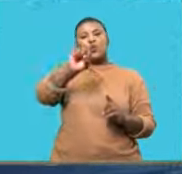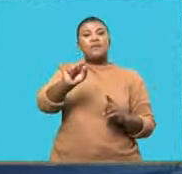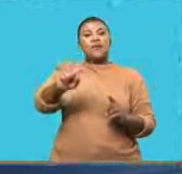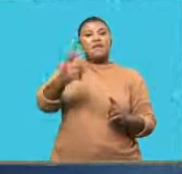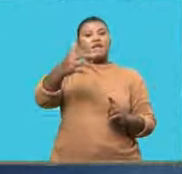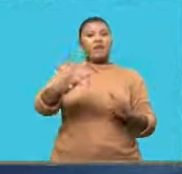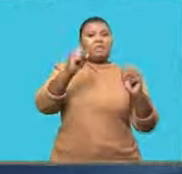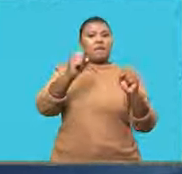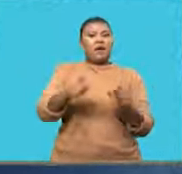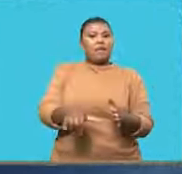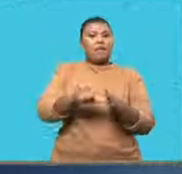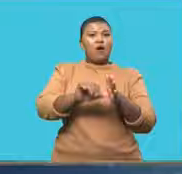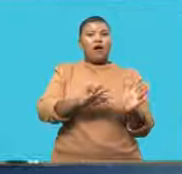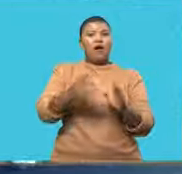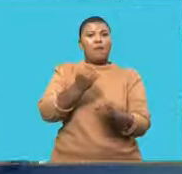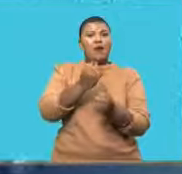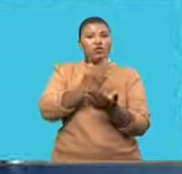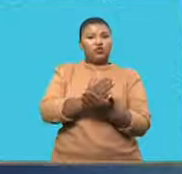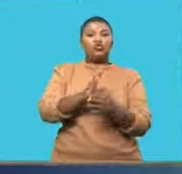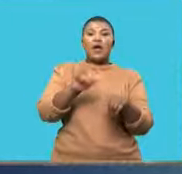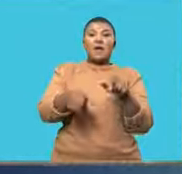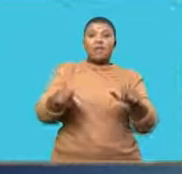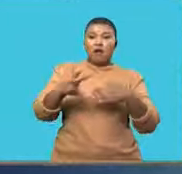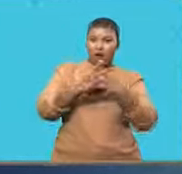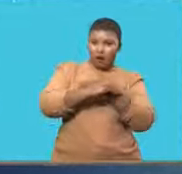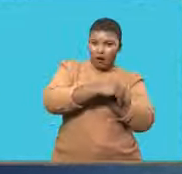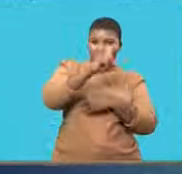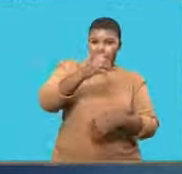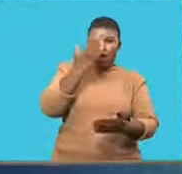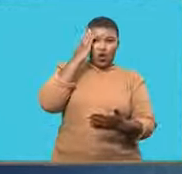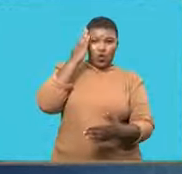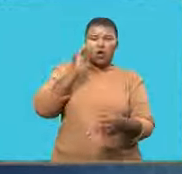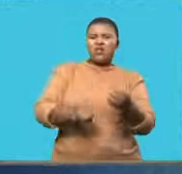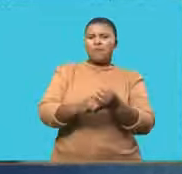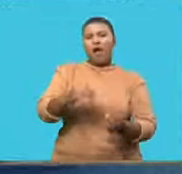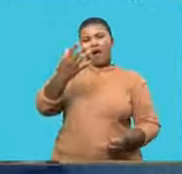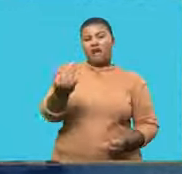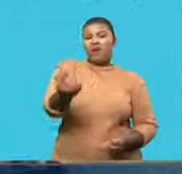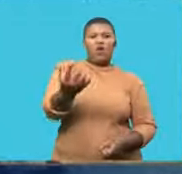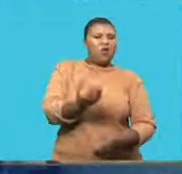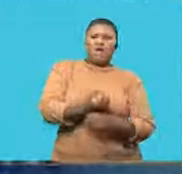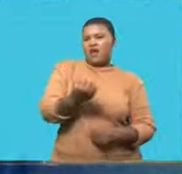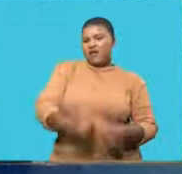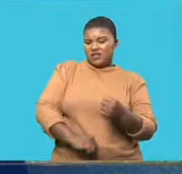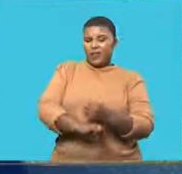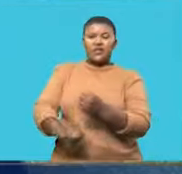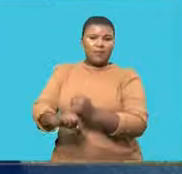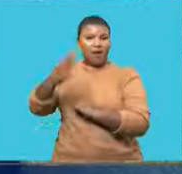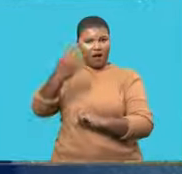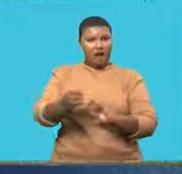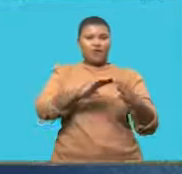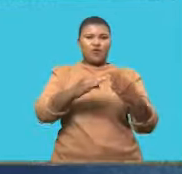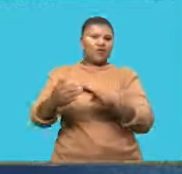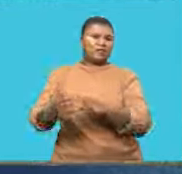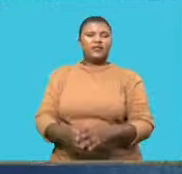ho le bohlokwa hore bakudi ba lefu la kankere ba tsebe hore ha ba bang bokuding ba bona empa ba ena le tshehetso ya